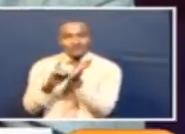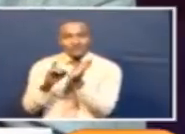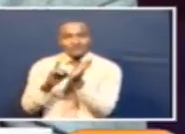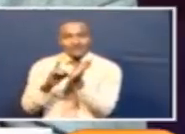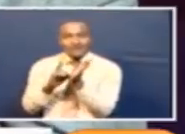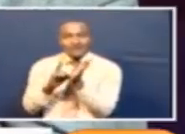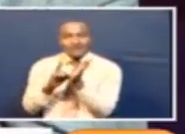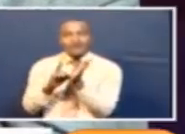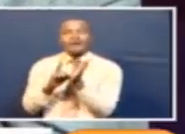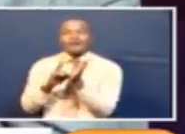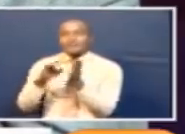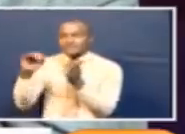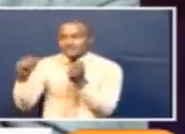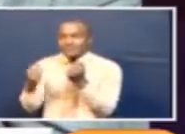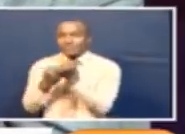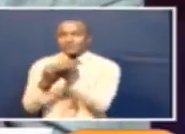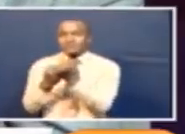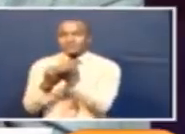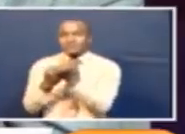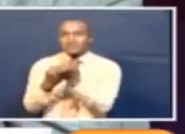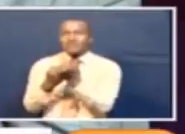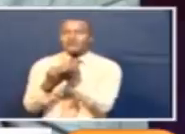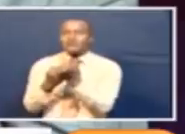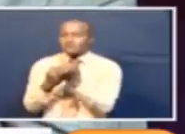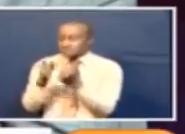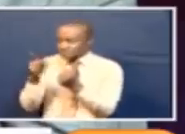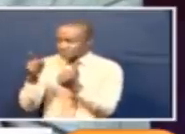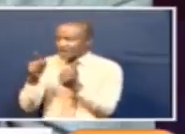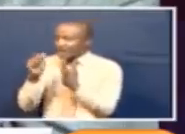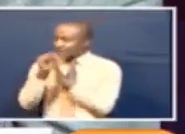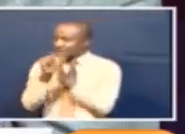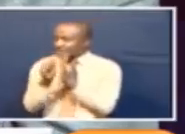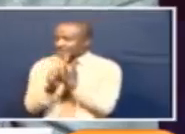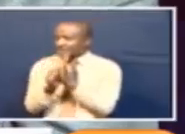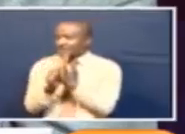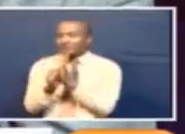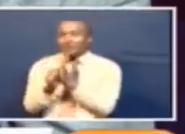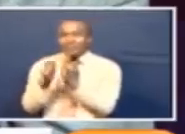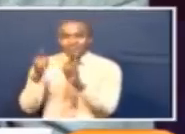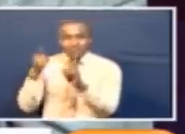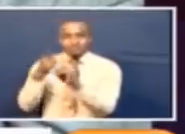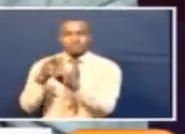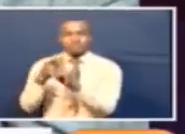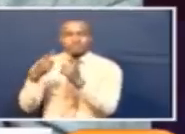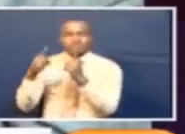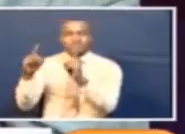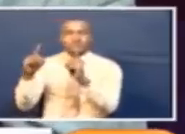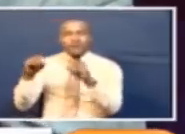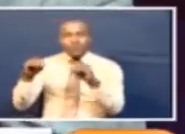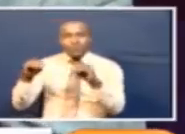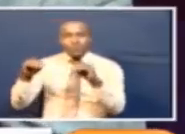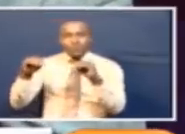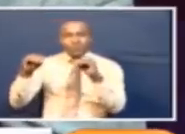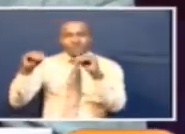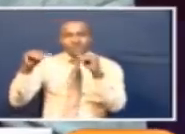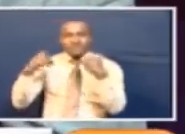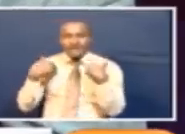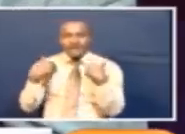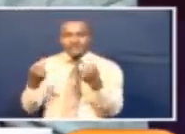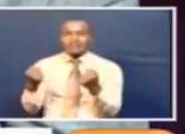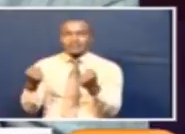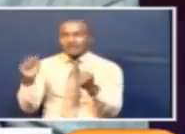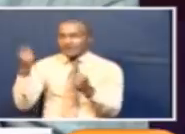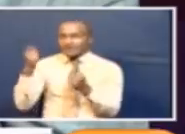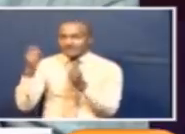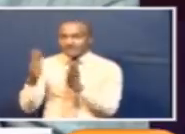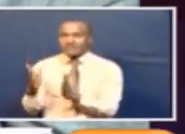fully behind the UHC agenda with absolutely no interest rather than to give quality healthcare to